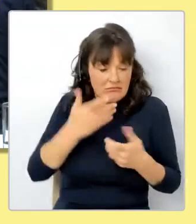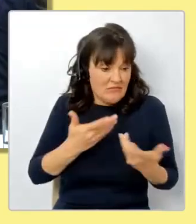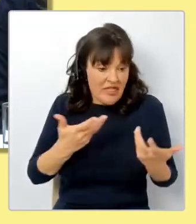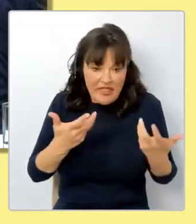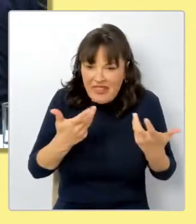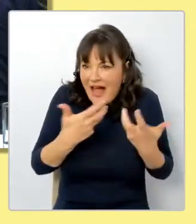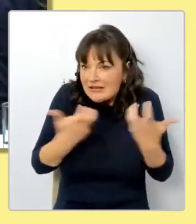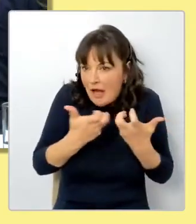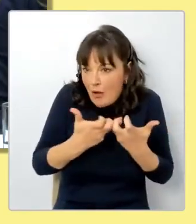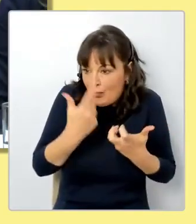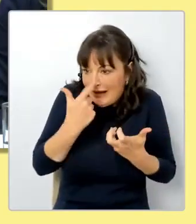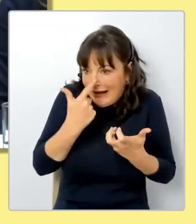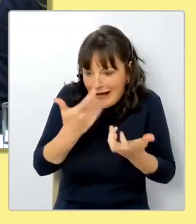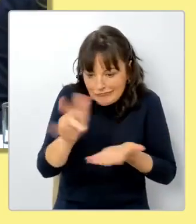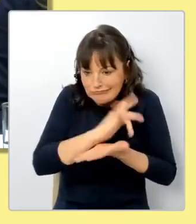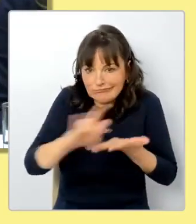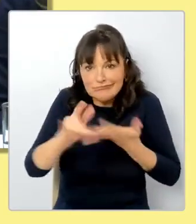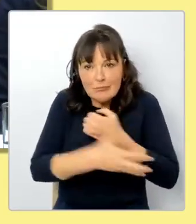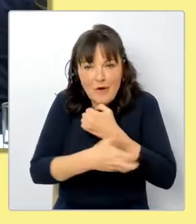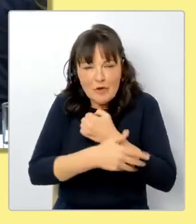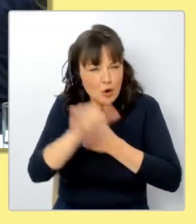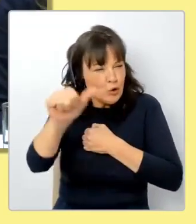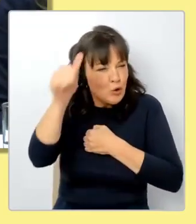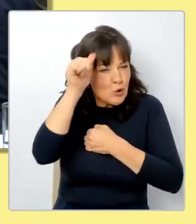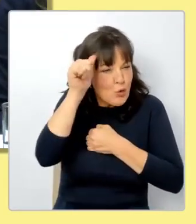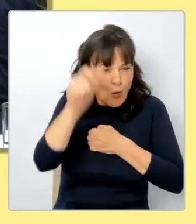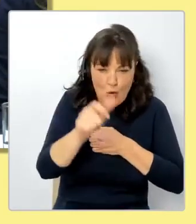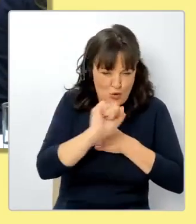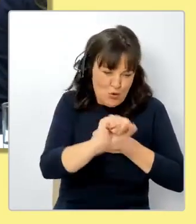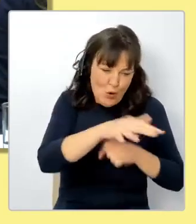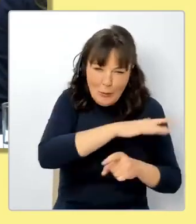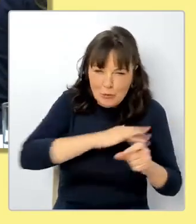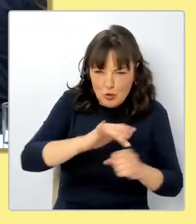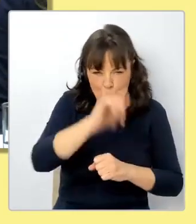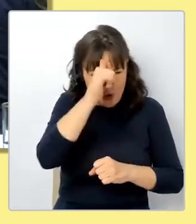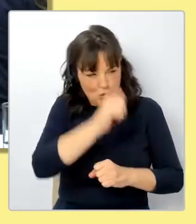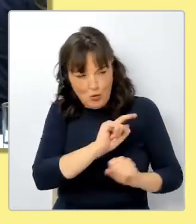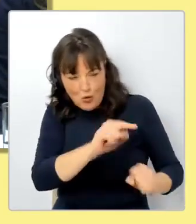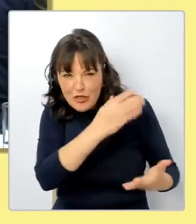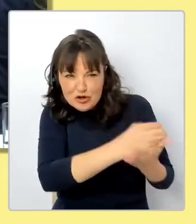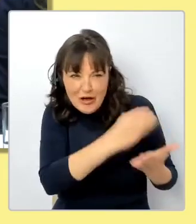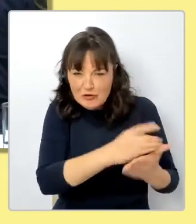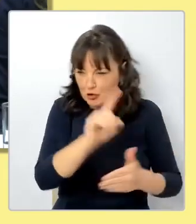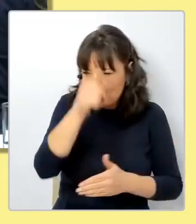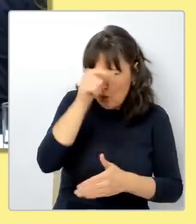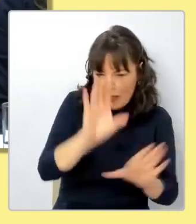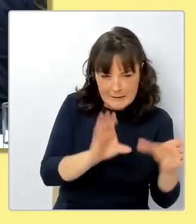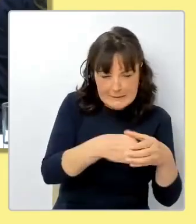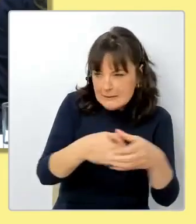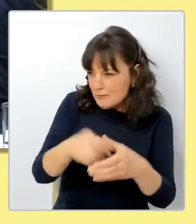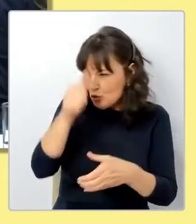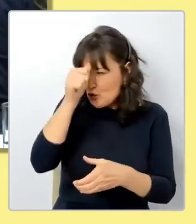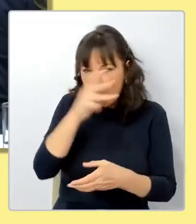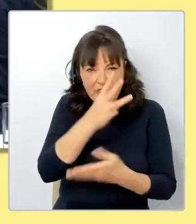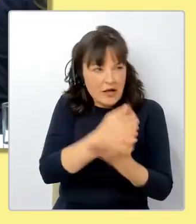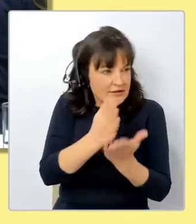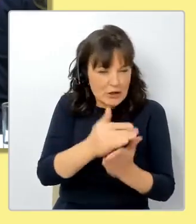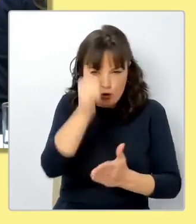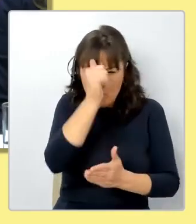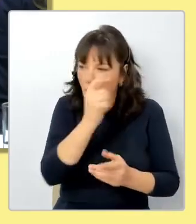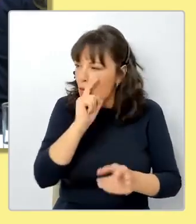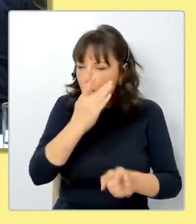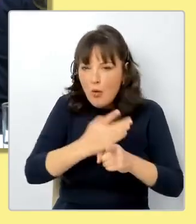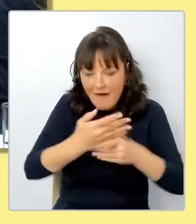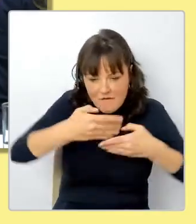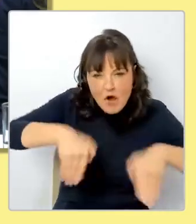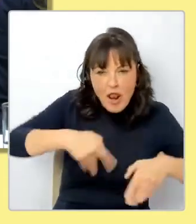your communities, you know the charities, the third sector that are working on the front line. You know the teams within local government that are working on the front line. And they need